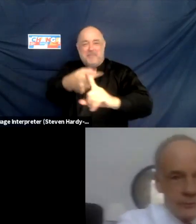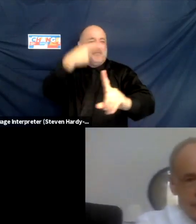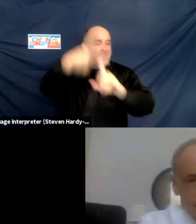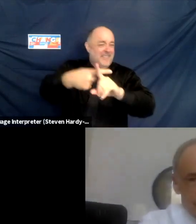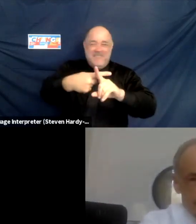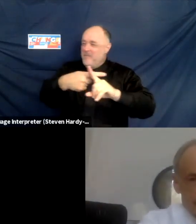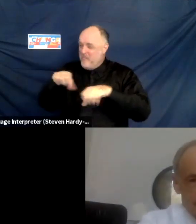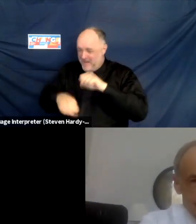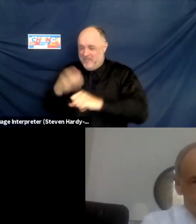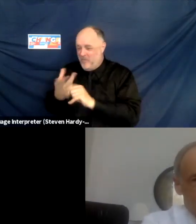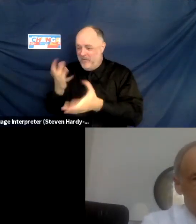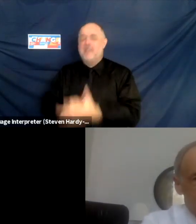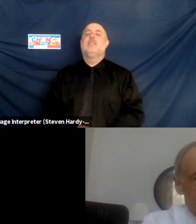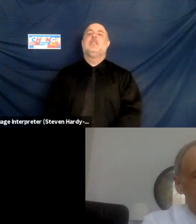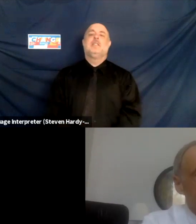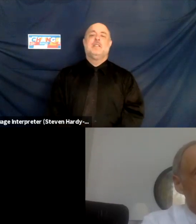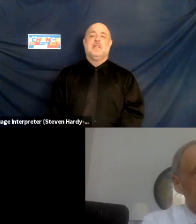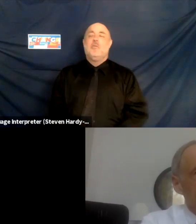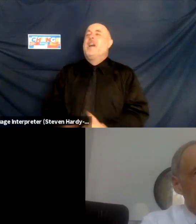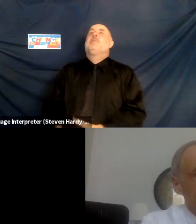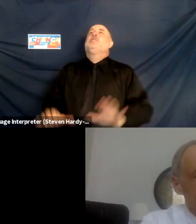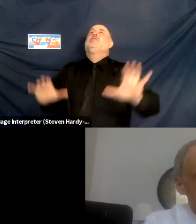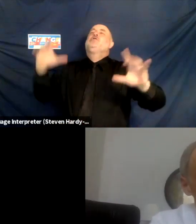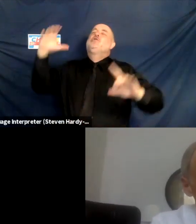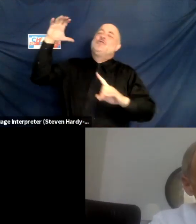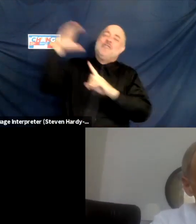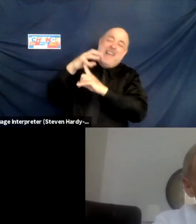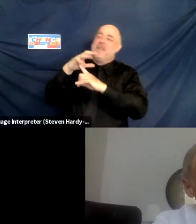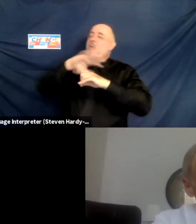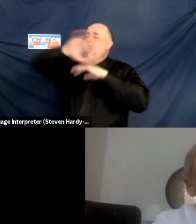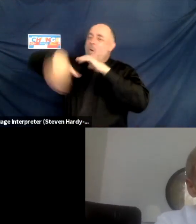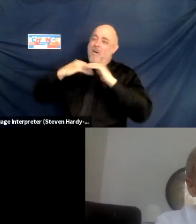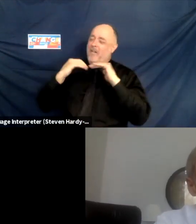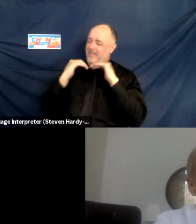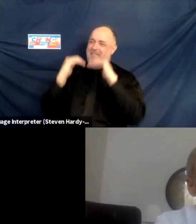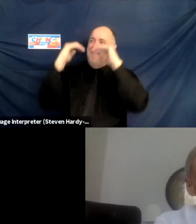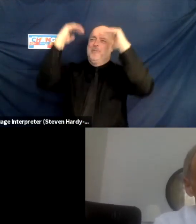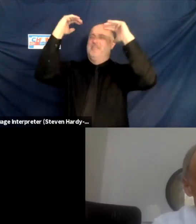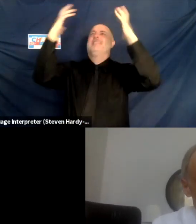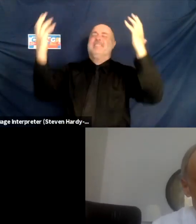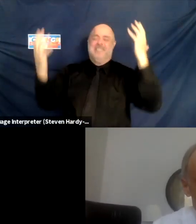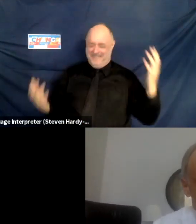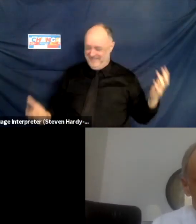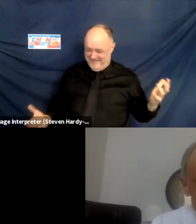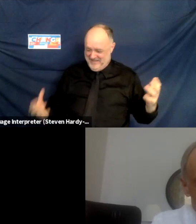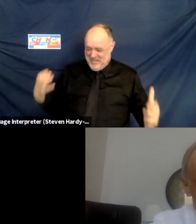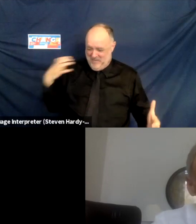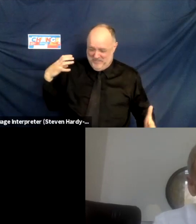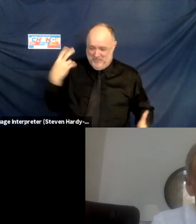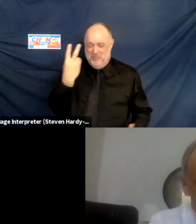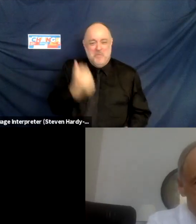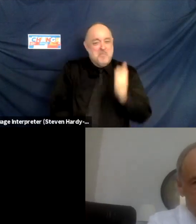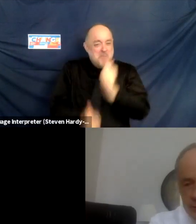face together. We have a champion at all levels, including the chair people of the two most important committees of